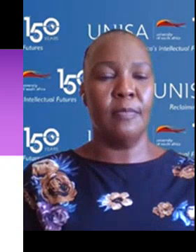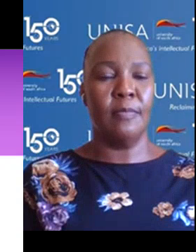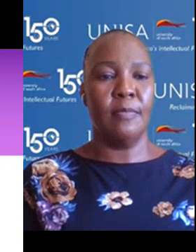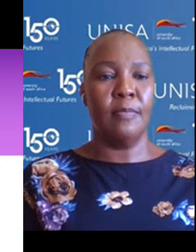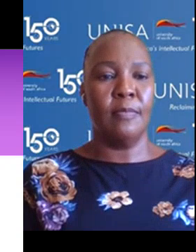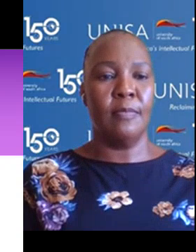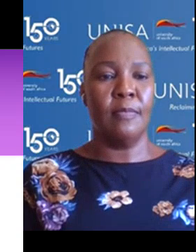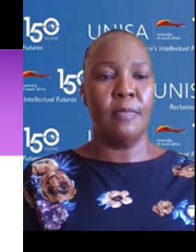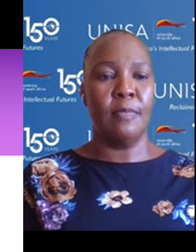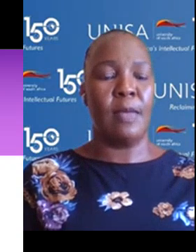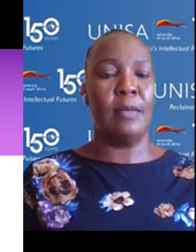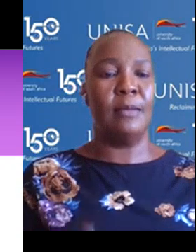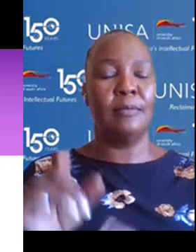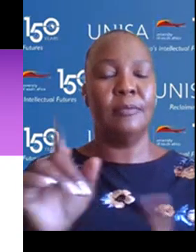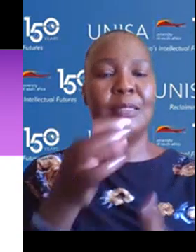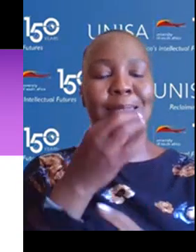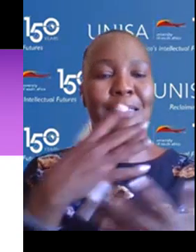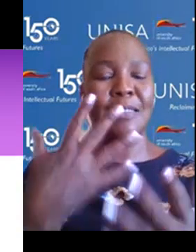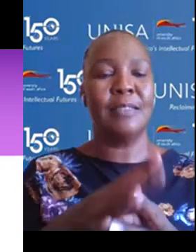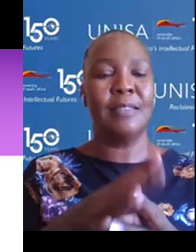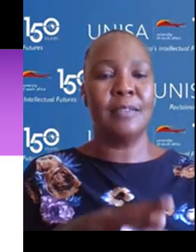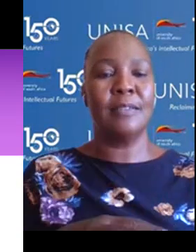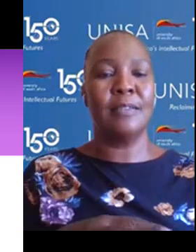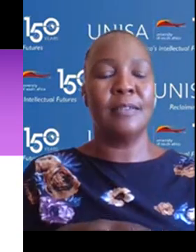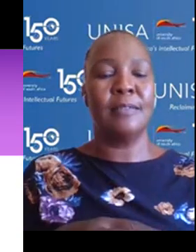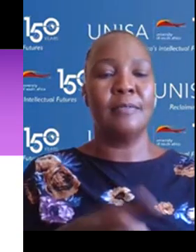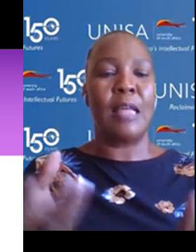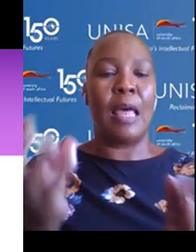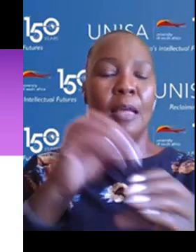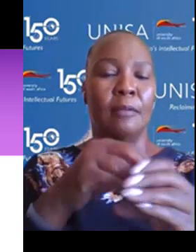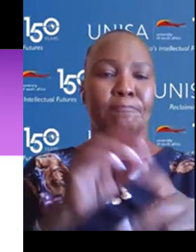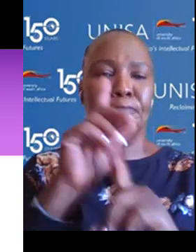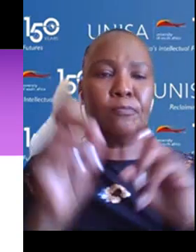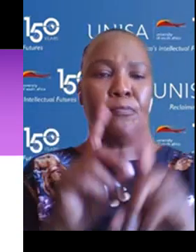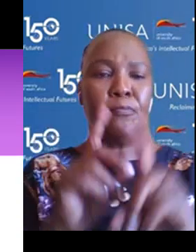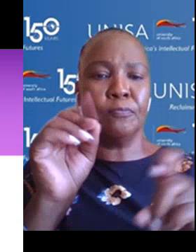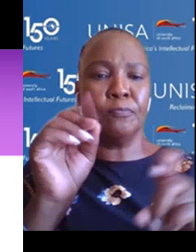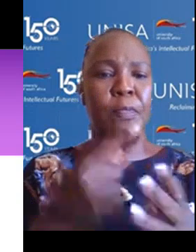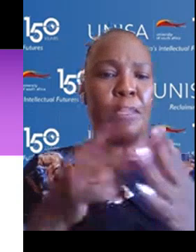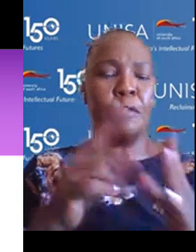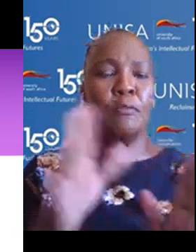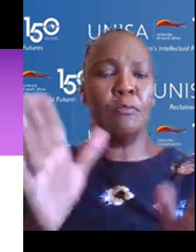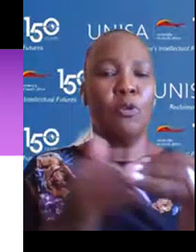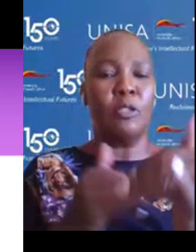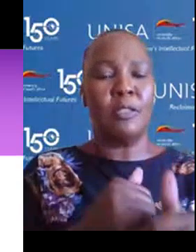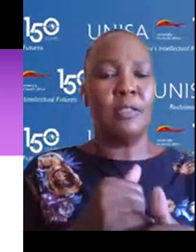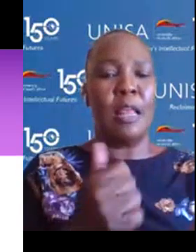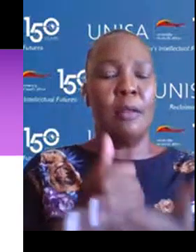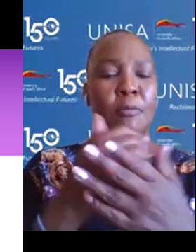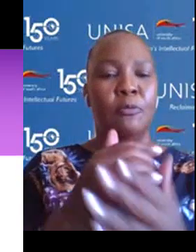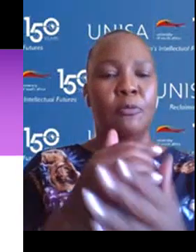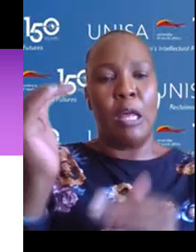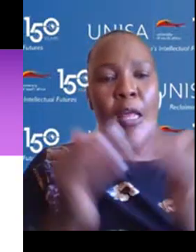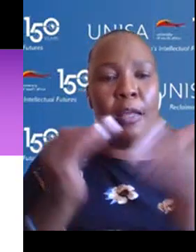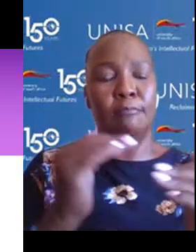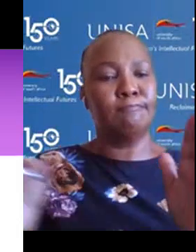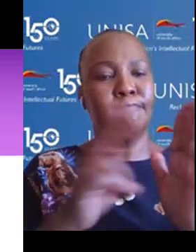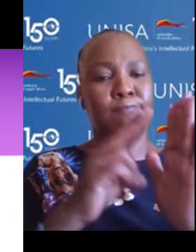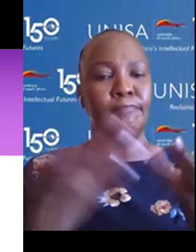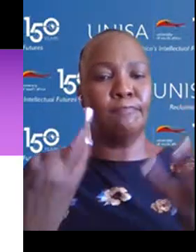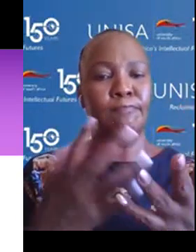So as we mentioned, you can actually add quizzes, checkboxes, all these different things to help you organize. And we will have a look at, for